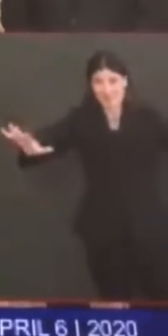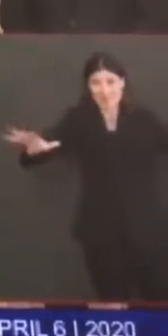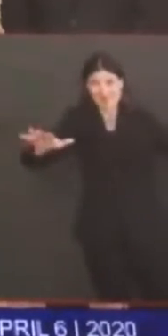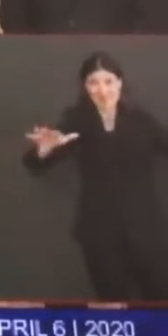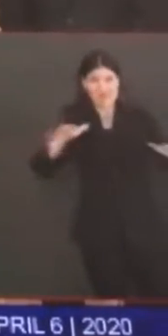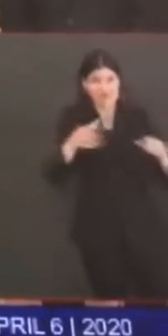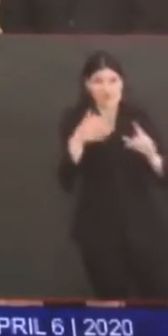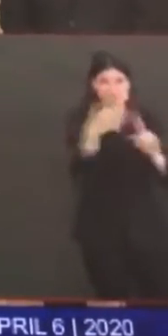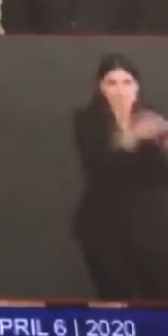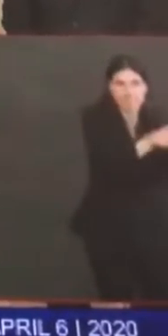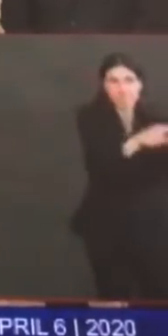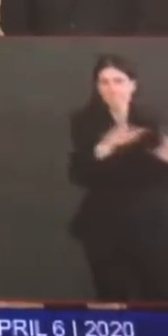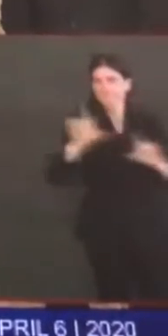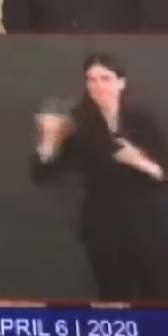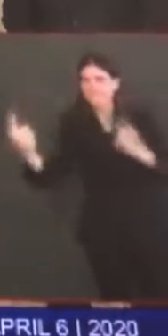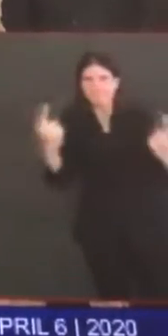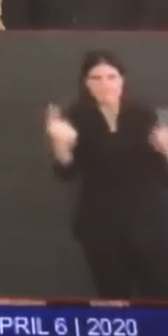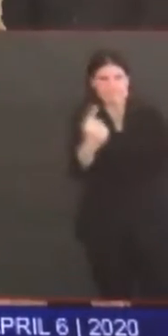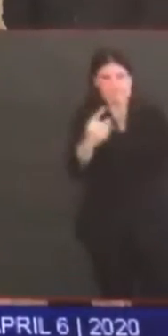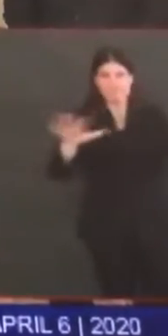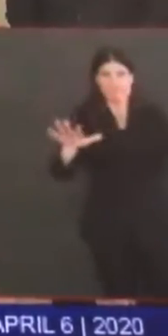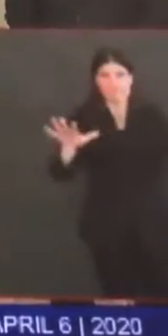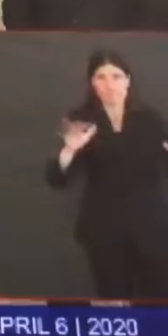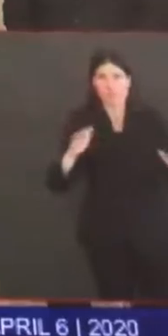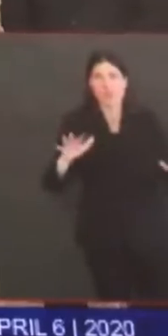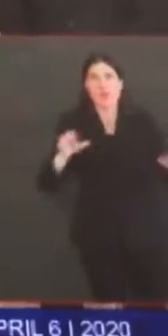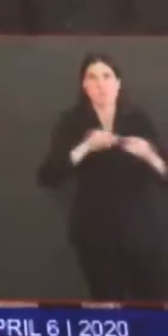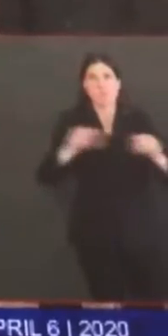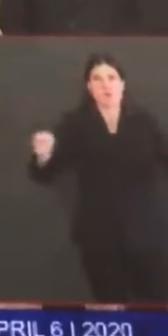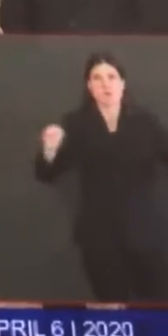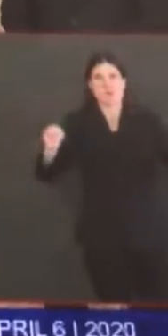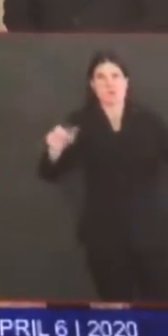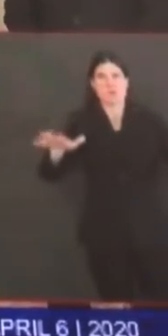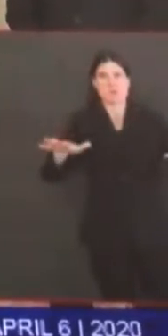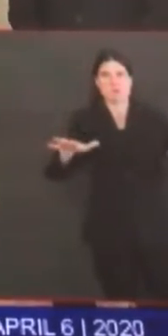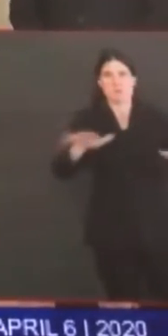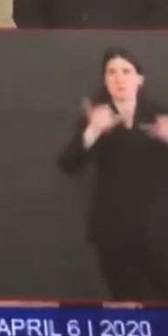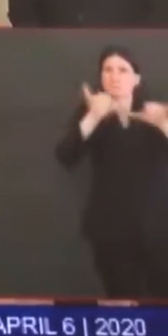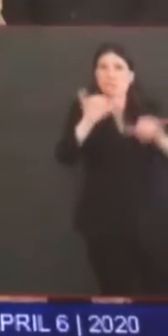into quarantine, do not leave your house if you're sick,